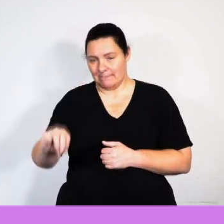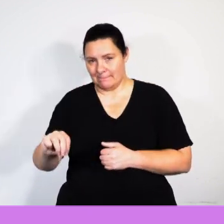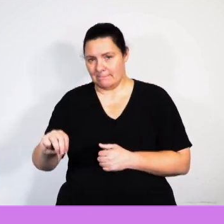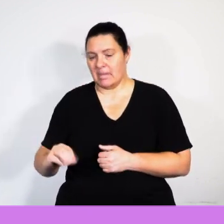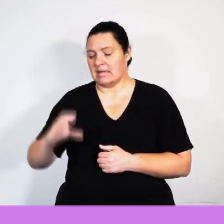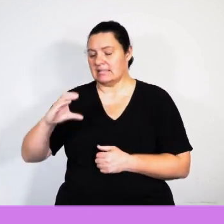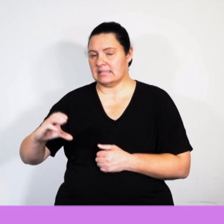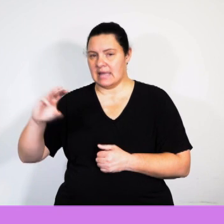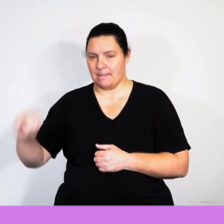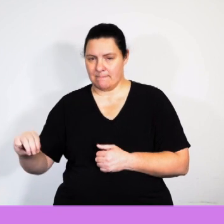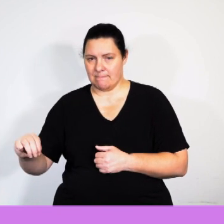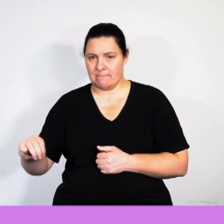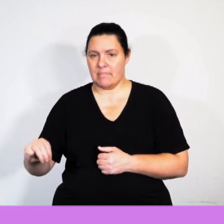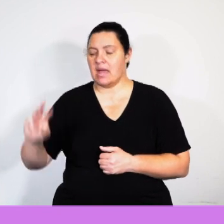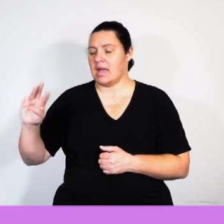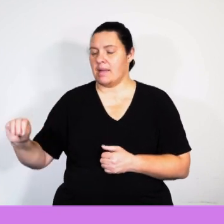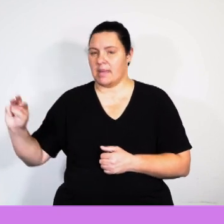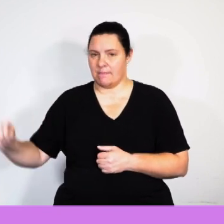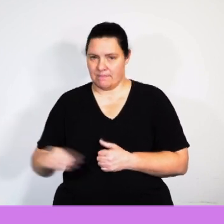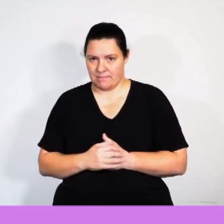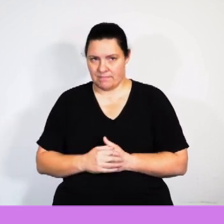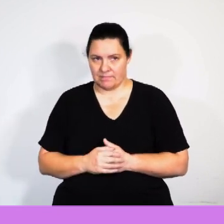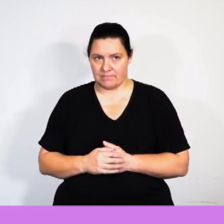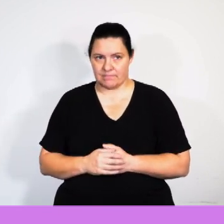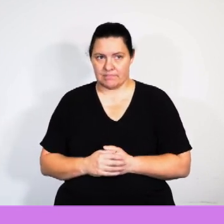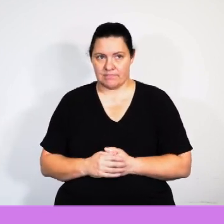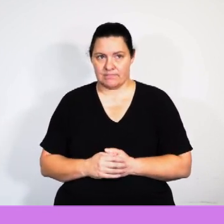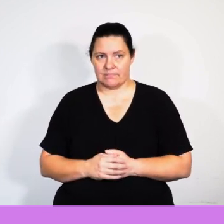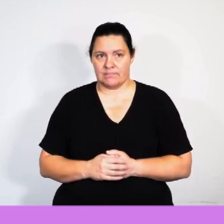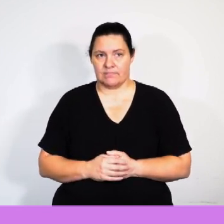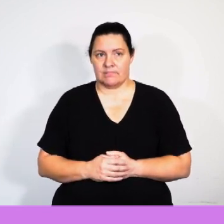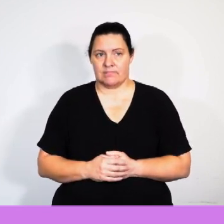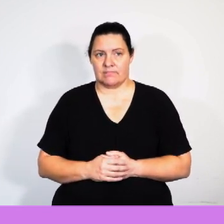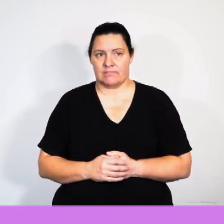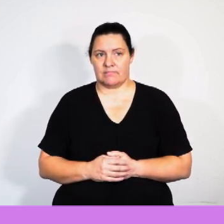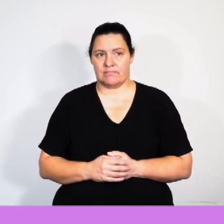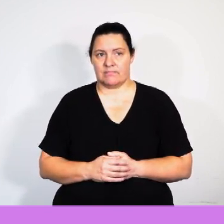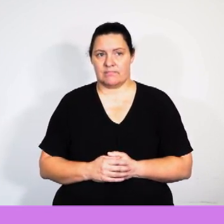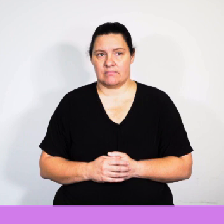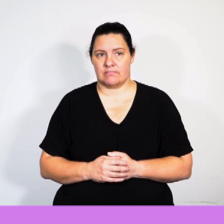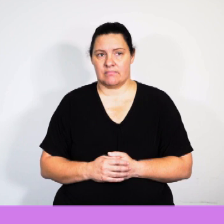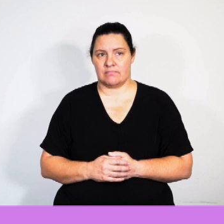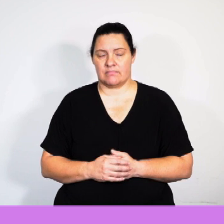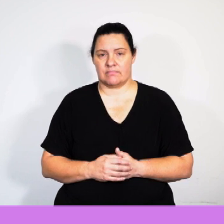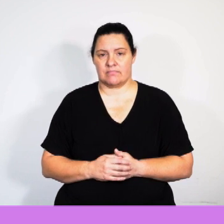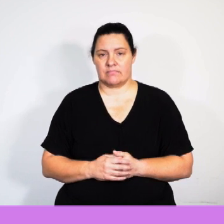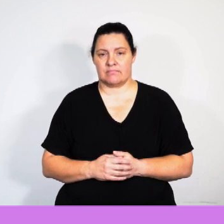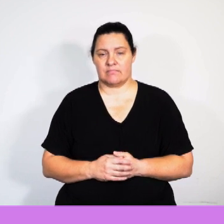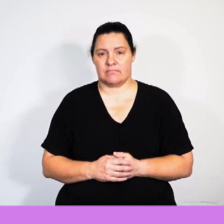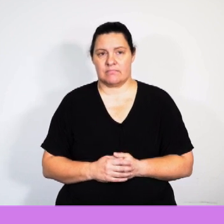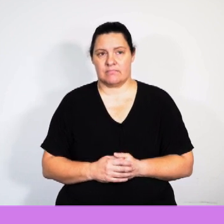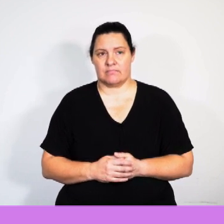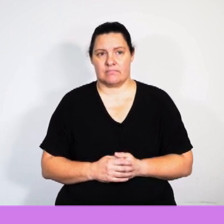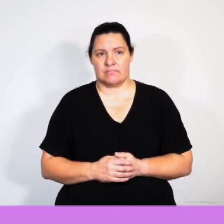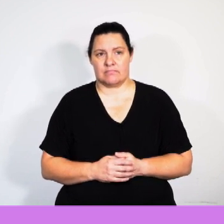the meter, centimeter, and millimeters. Let me just write it nice so that you